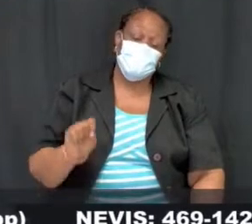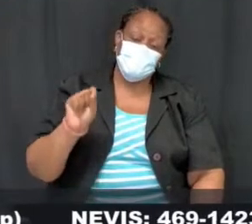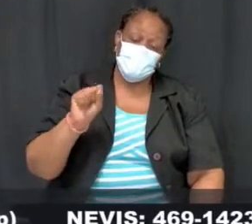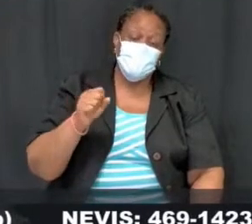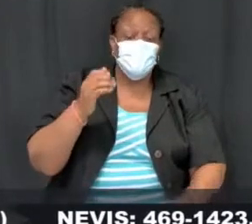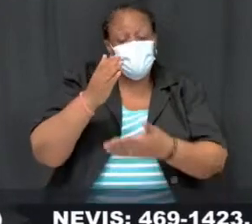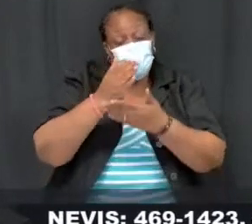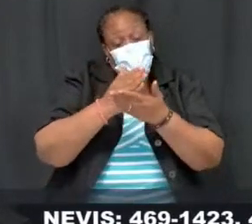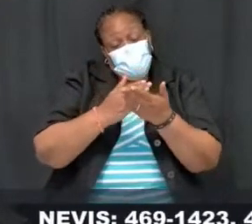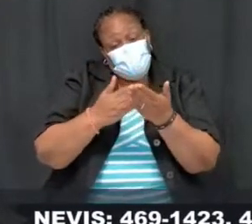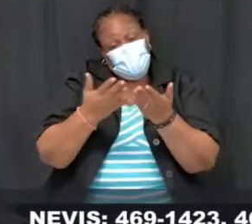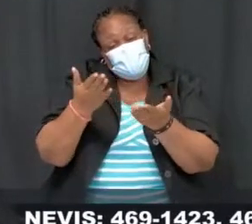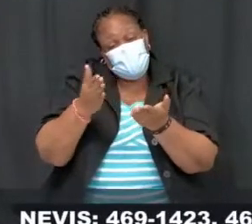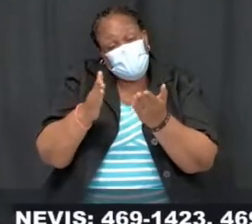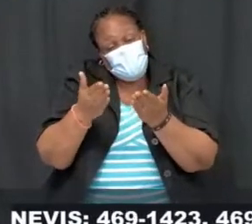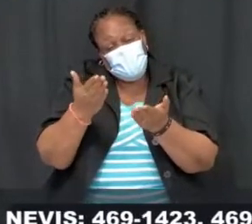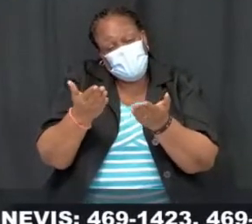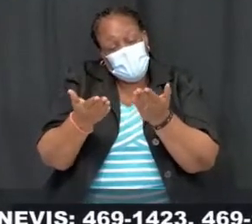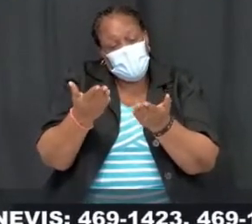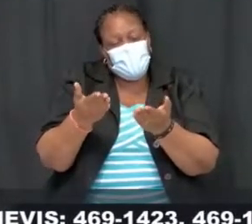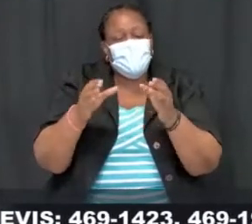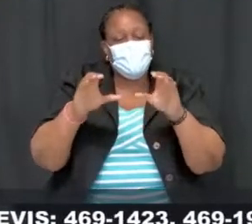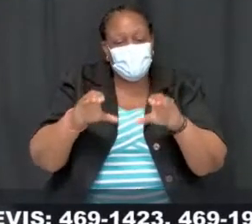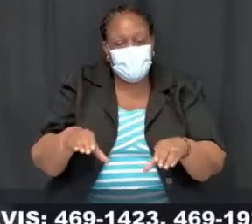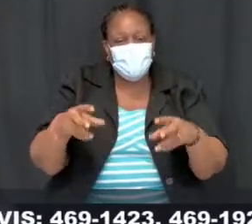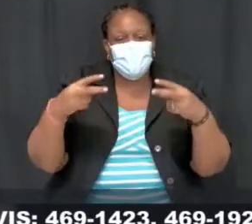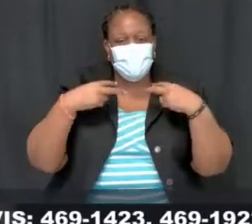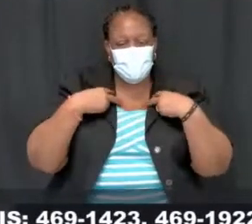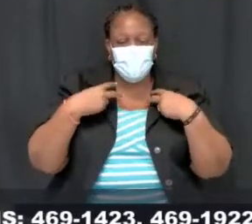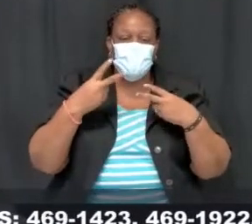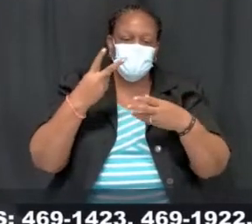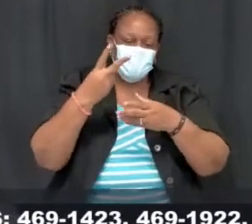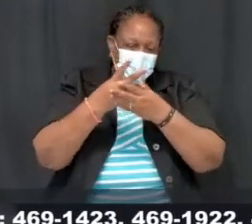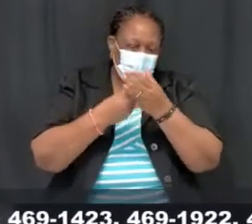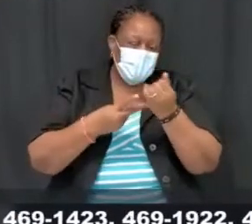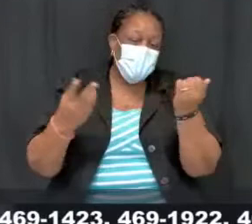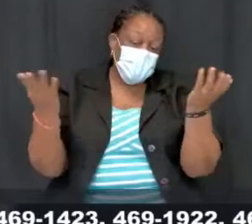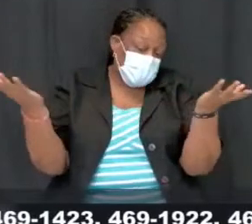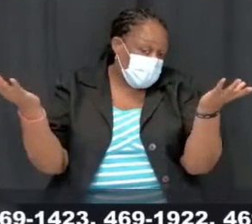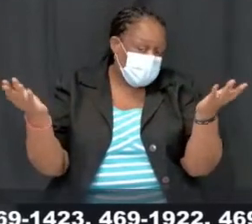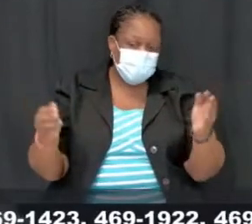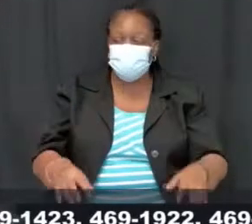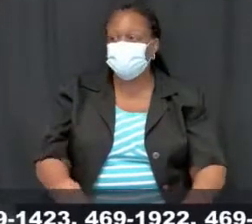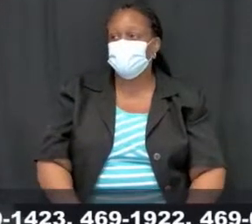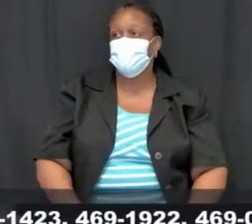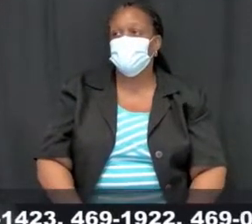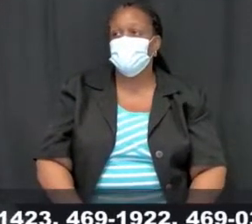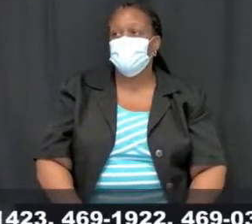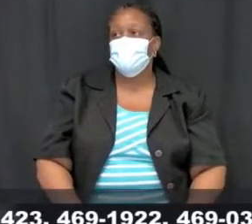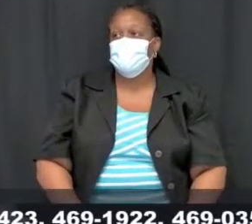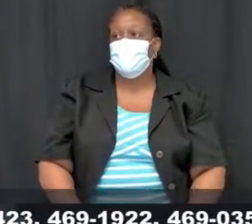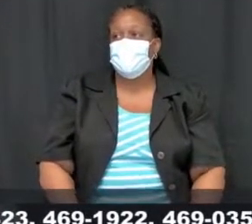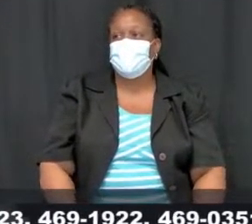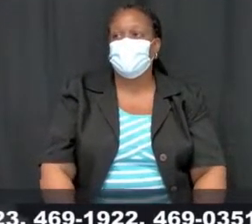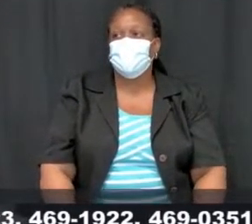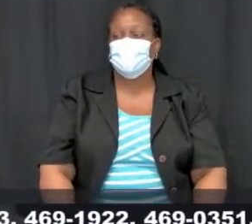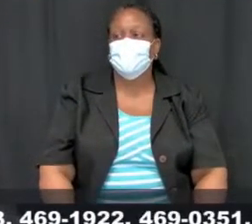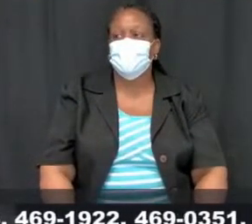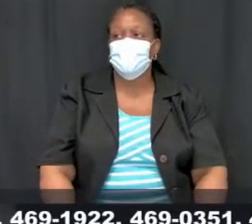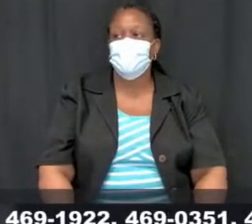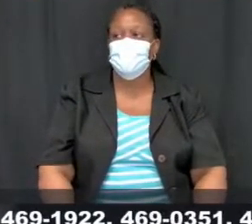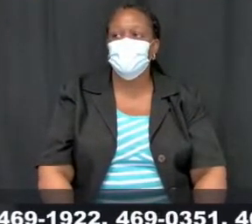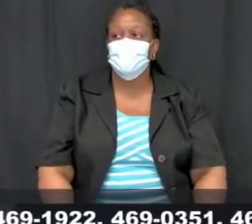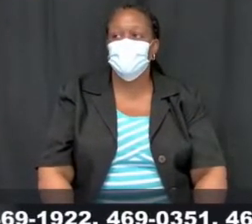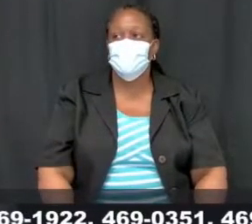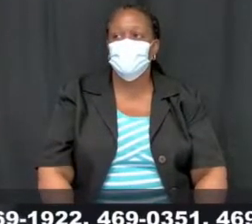that individuals can have AstraZeneca Oxford vaccine as the first dose and the